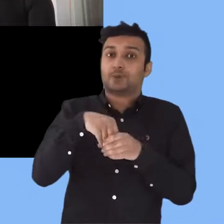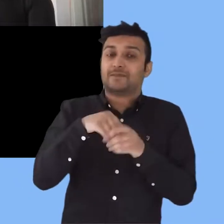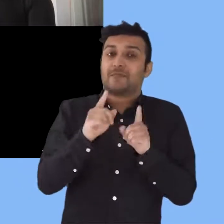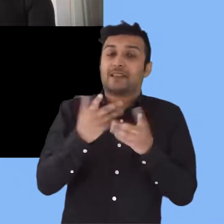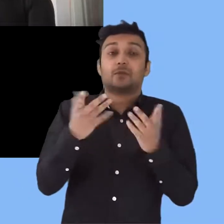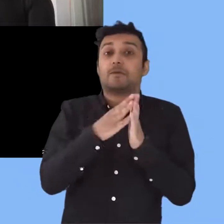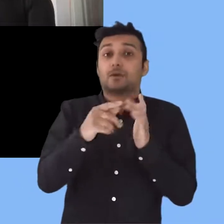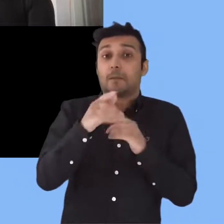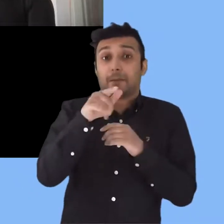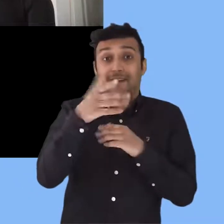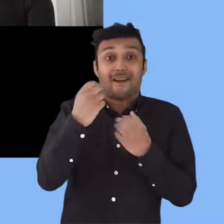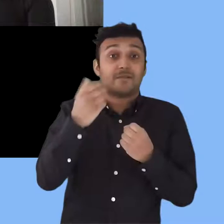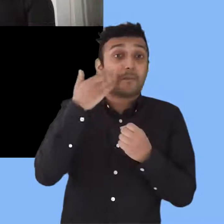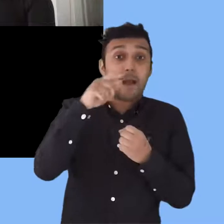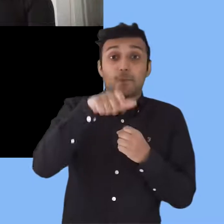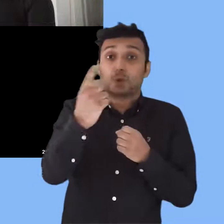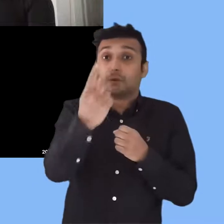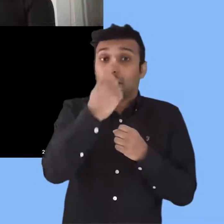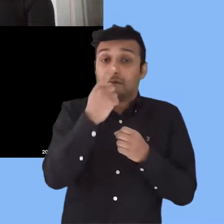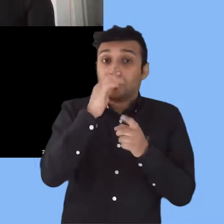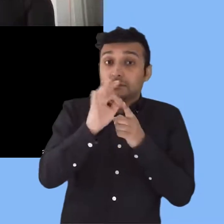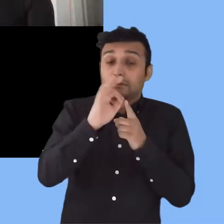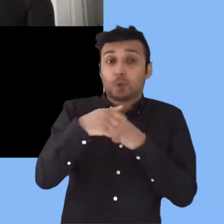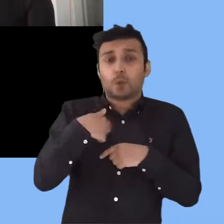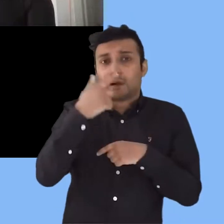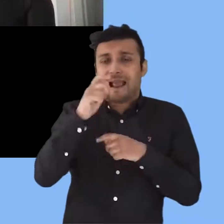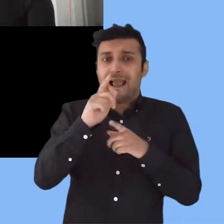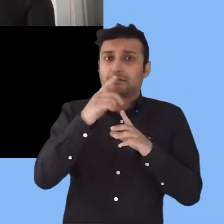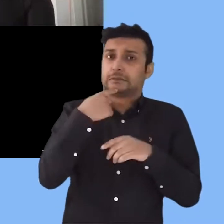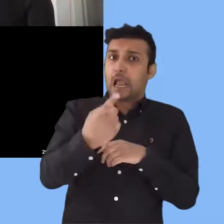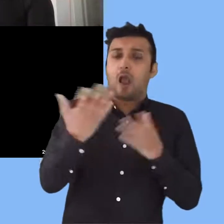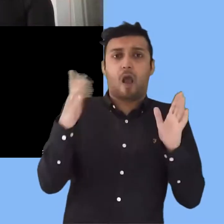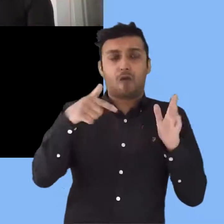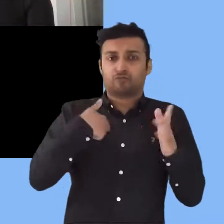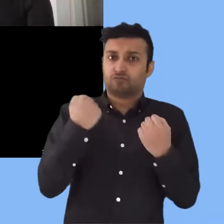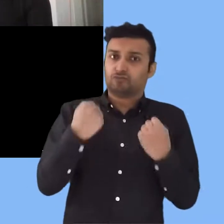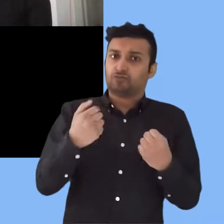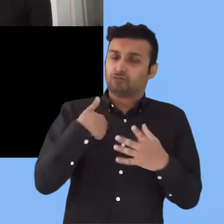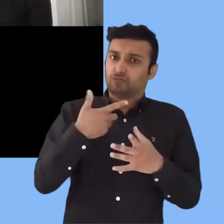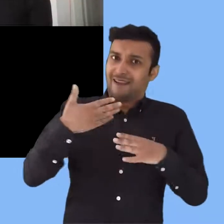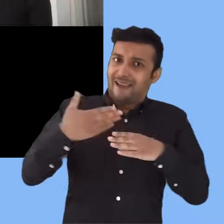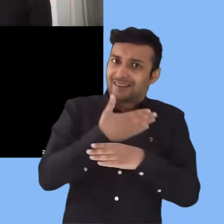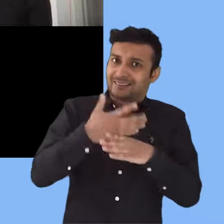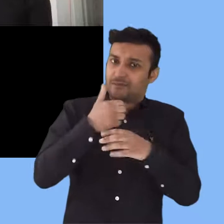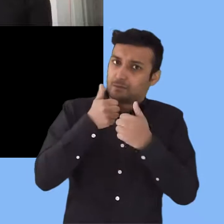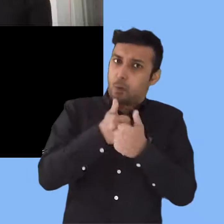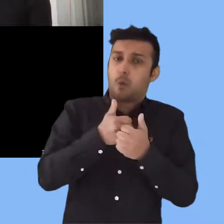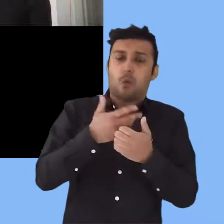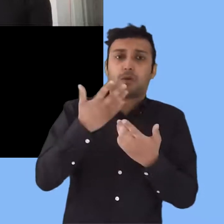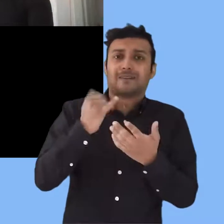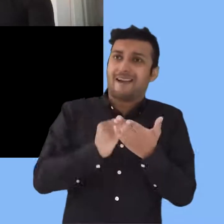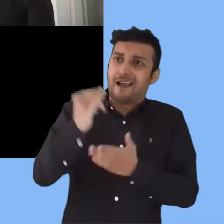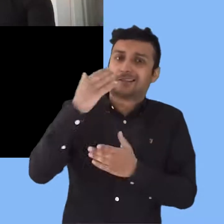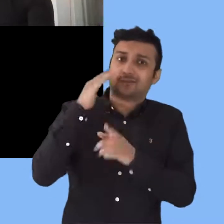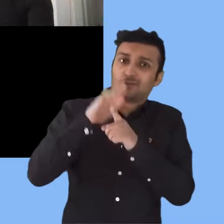to interview, when Black practitioners come to interview, you can say to them, we actively support anti-racism, we have a policy or a strategy